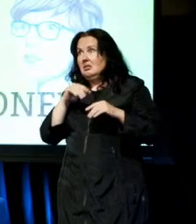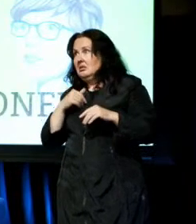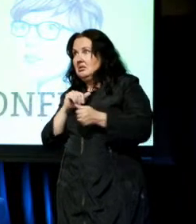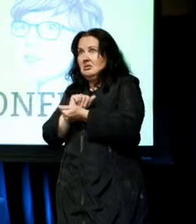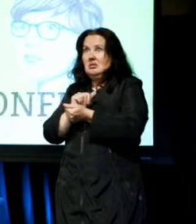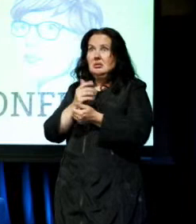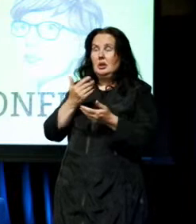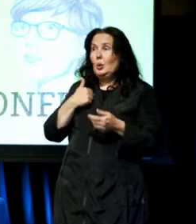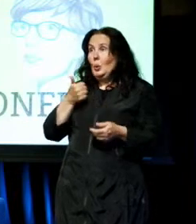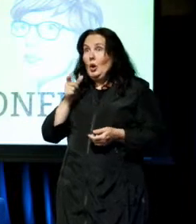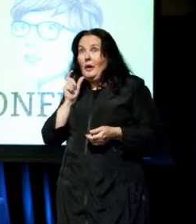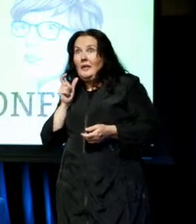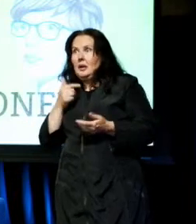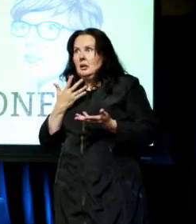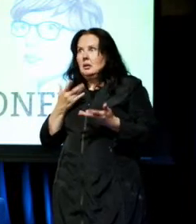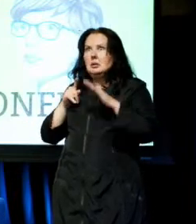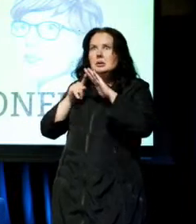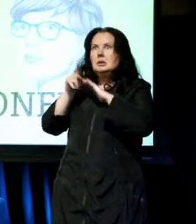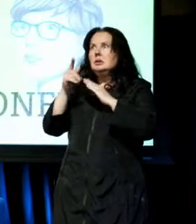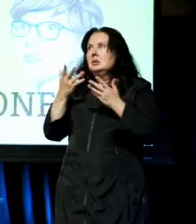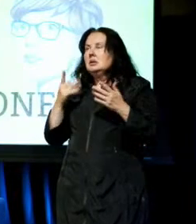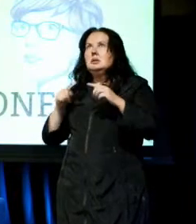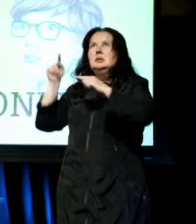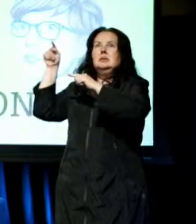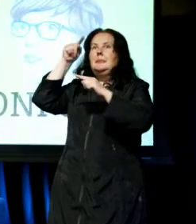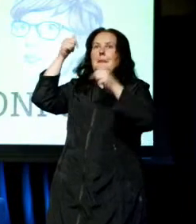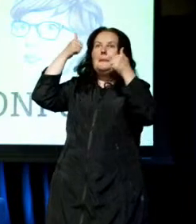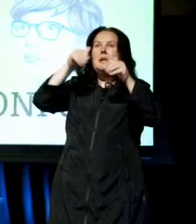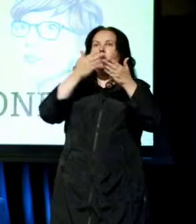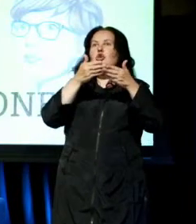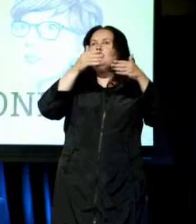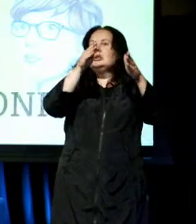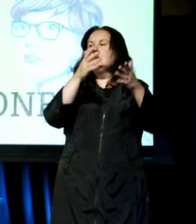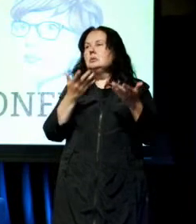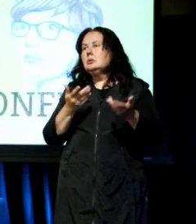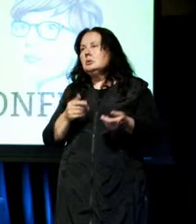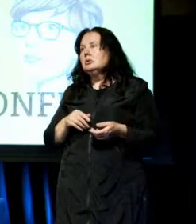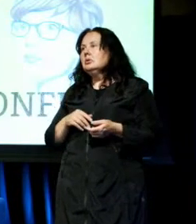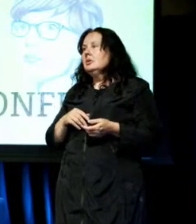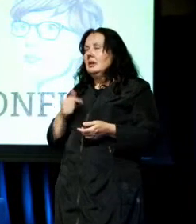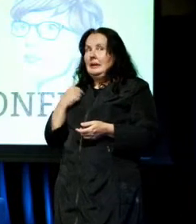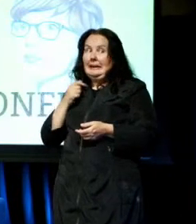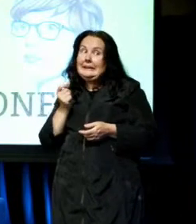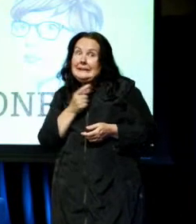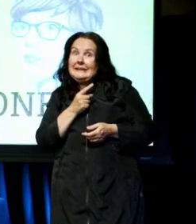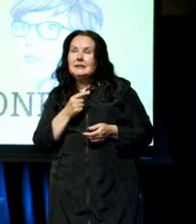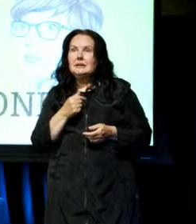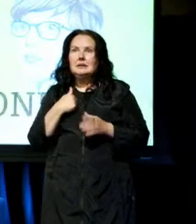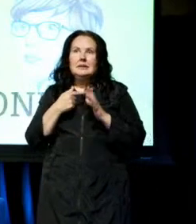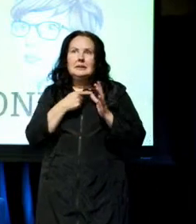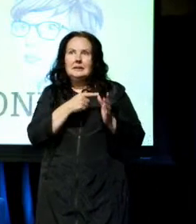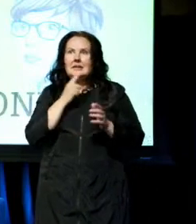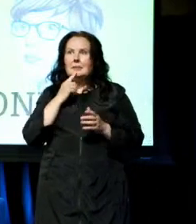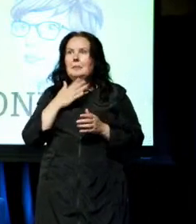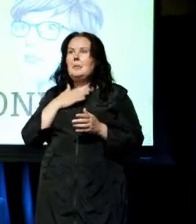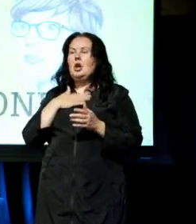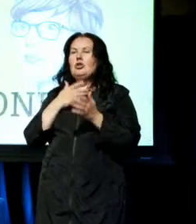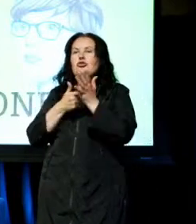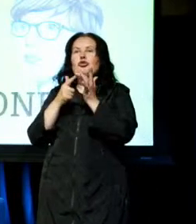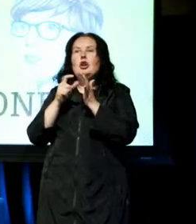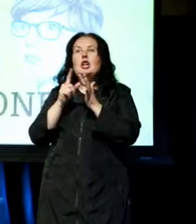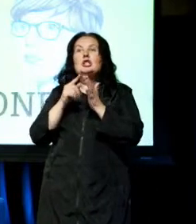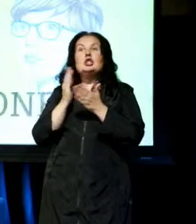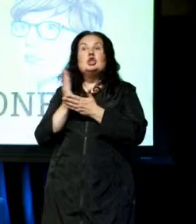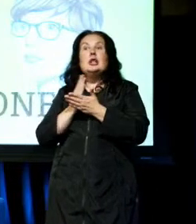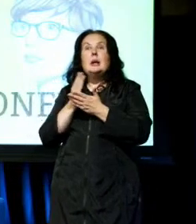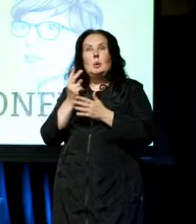I've had good coffee, but I can't get out of here. And I was messaging back going, my rideshare driver saw me and then